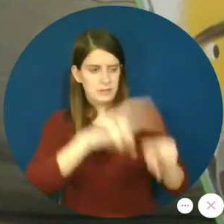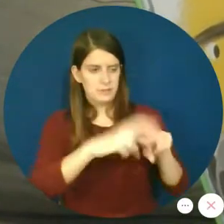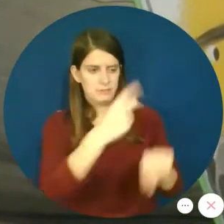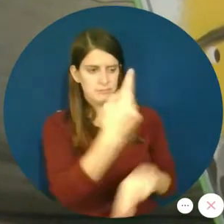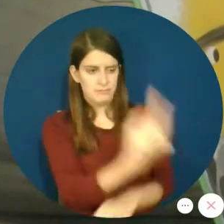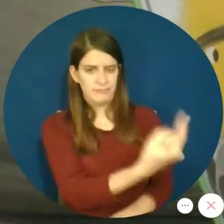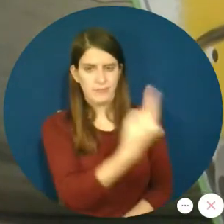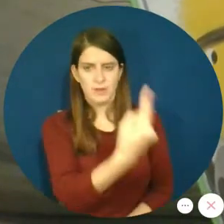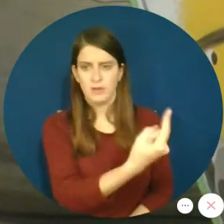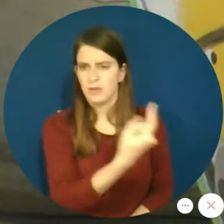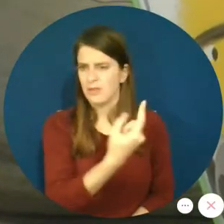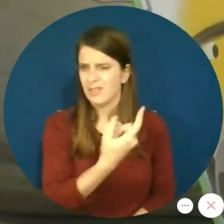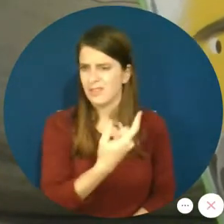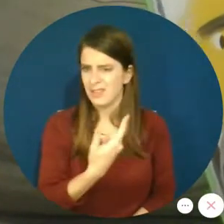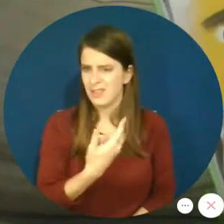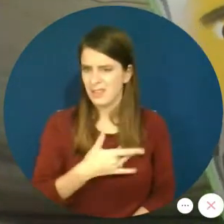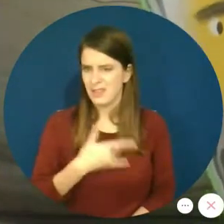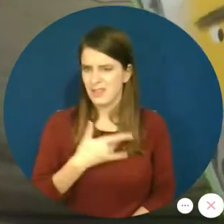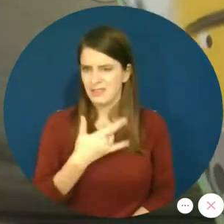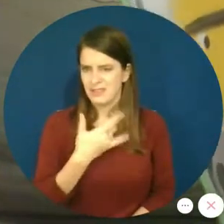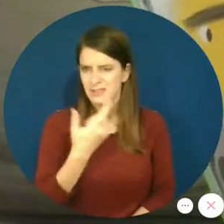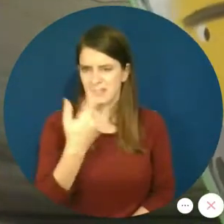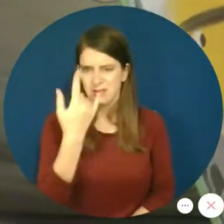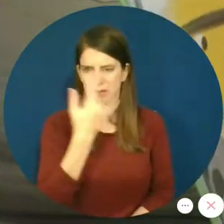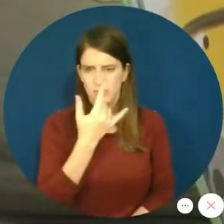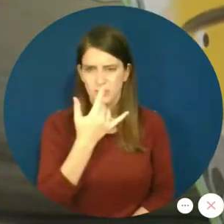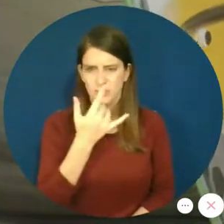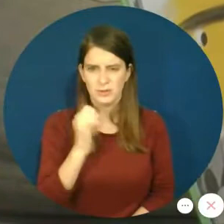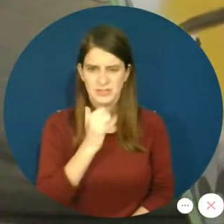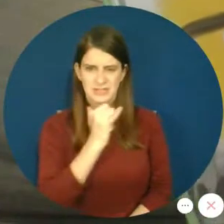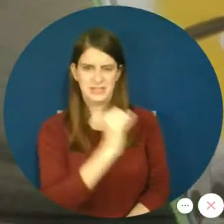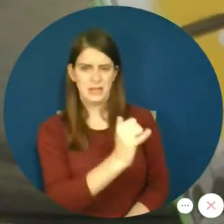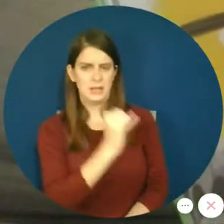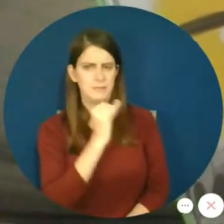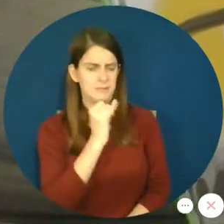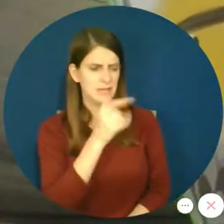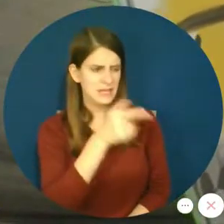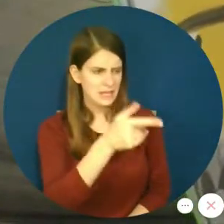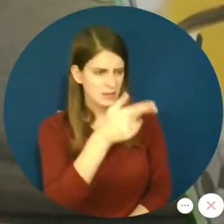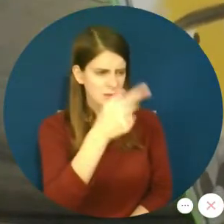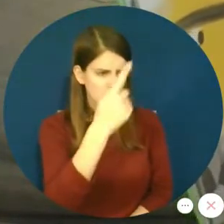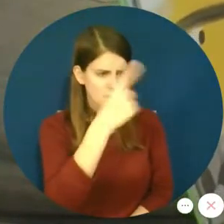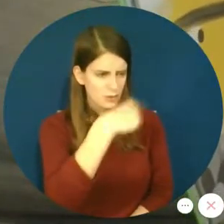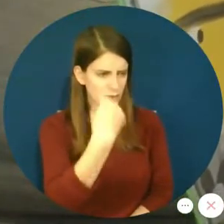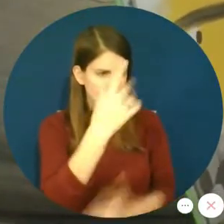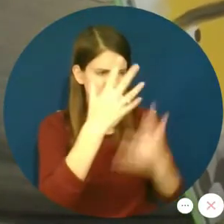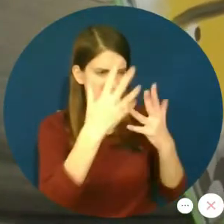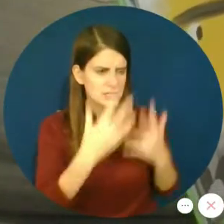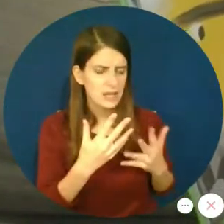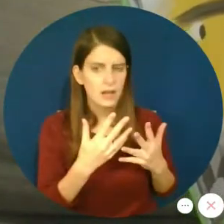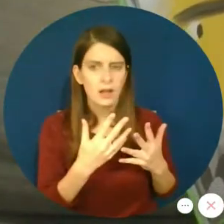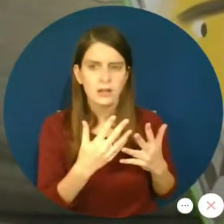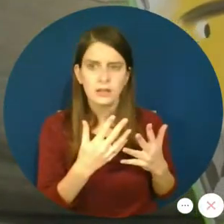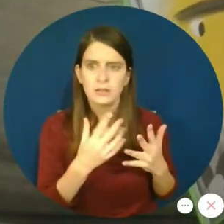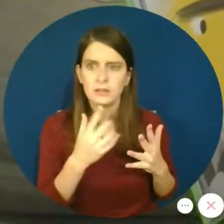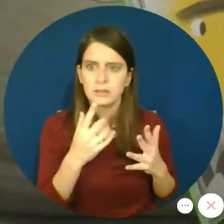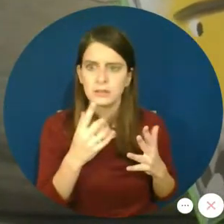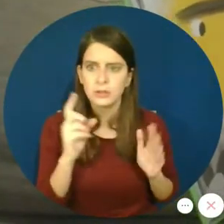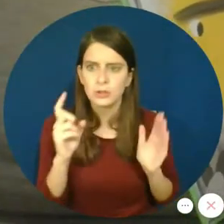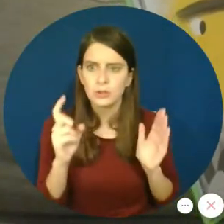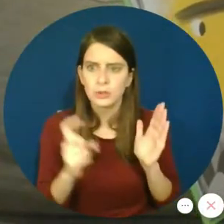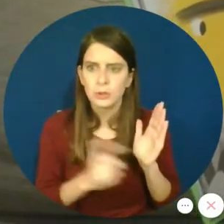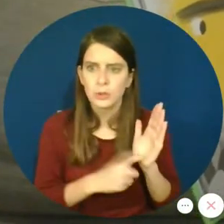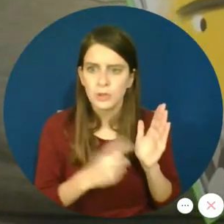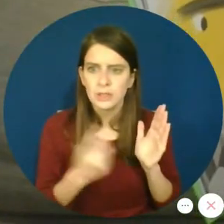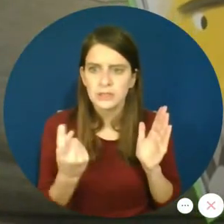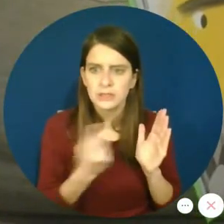looked how she felt, sad. And then she noticed something else, something hovering next